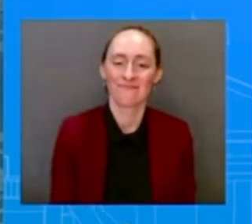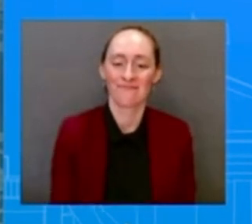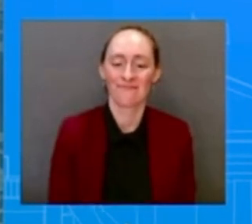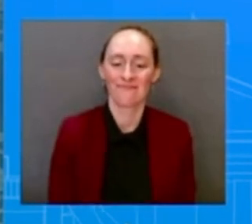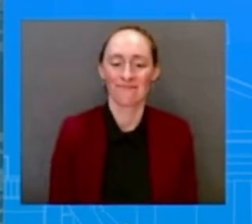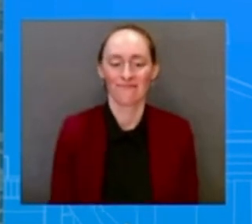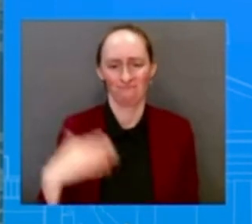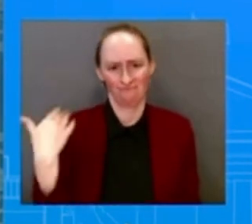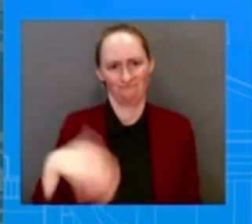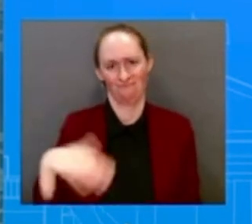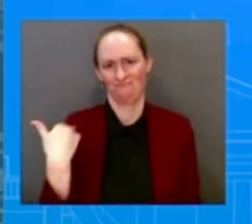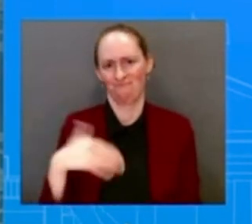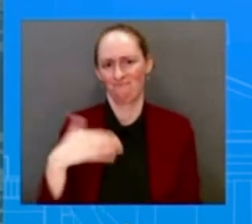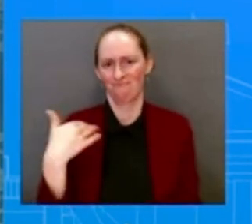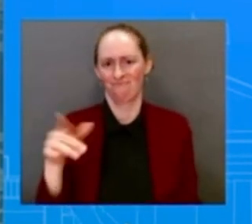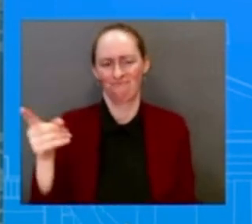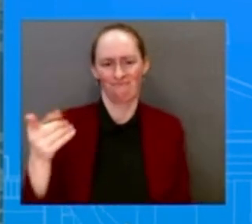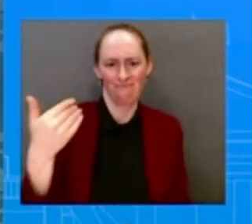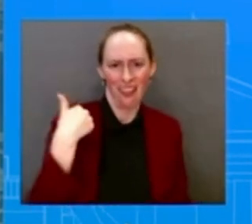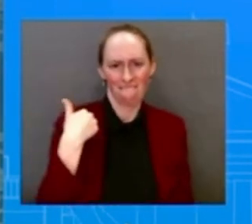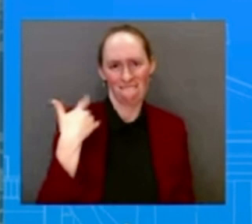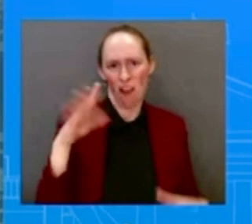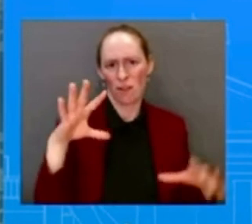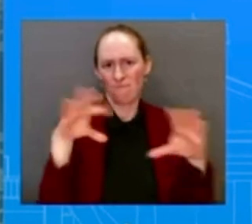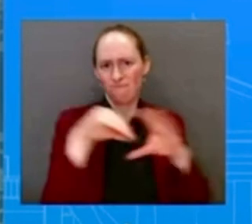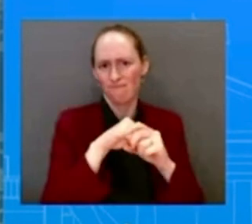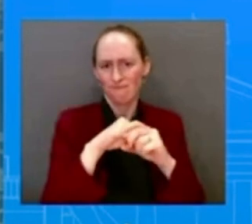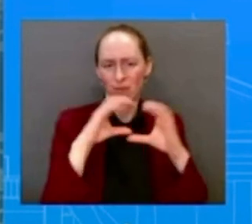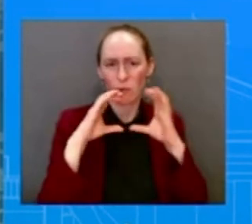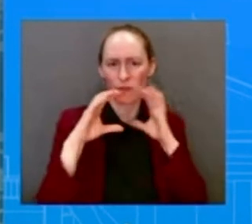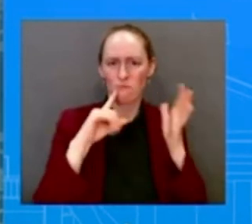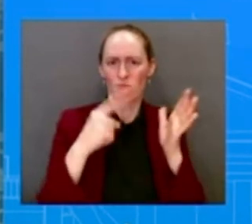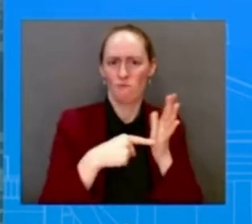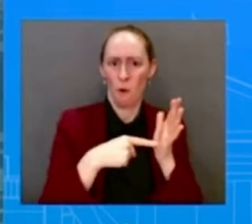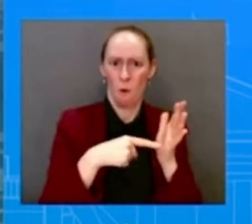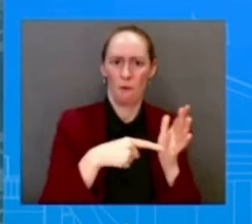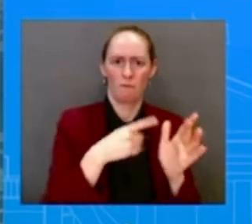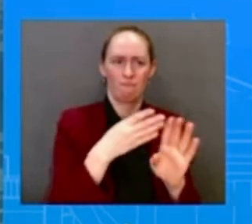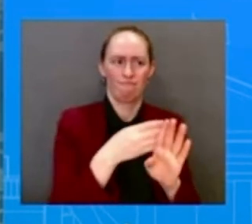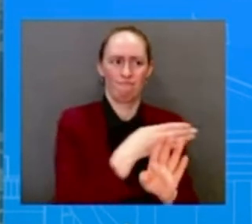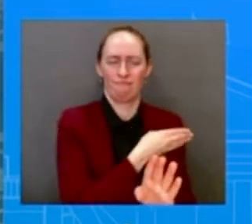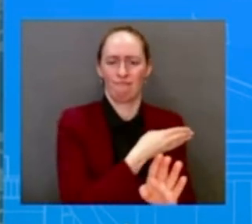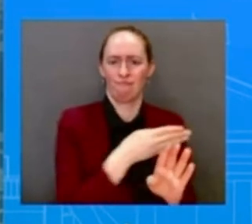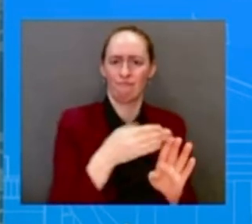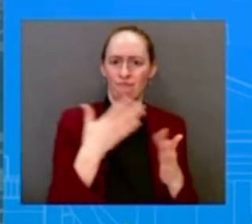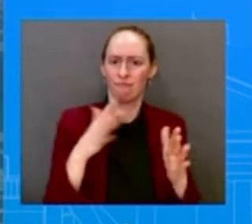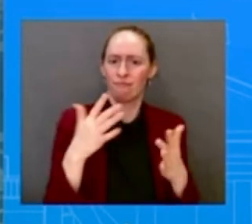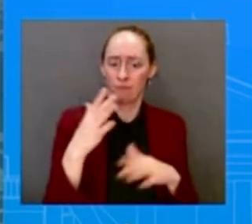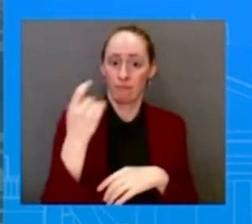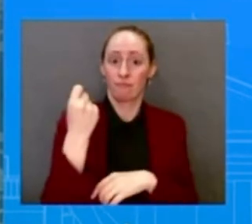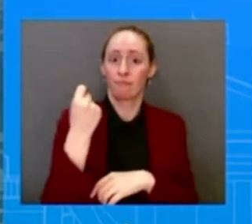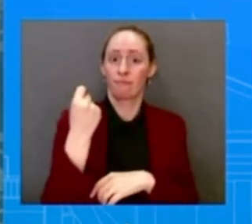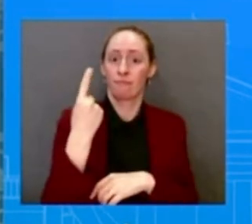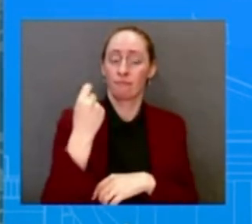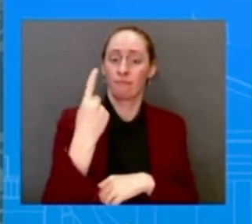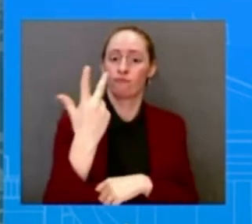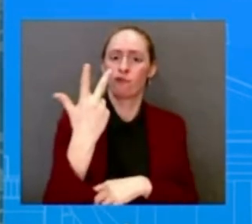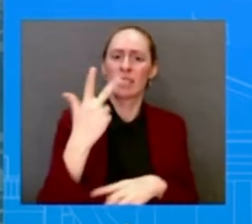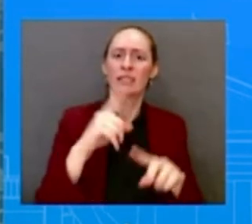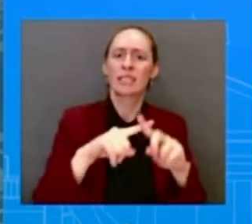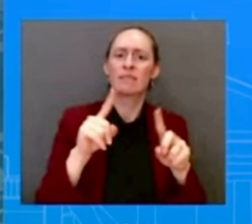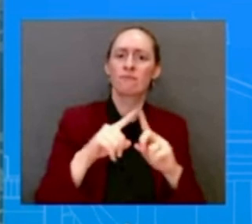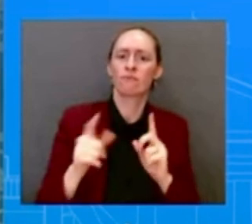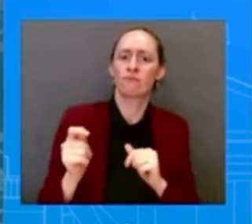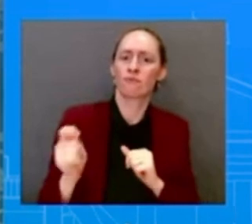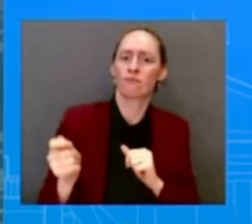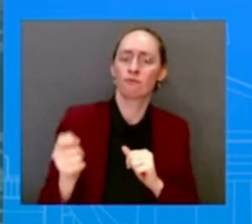a top communications role on the last three successful Supreme Court nominations by Democratic presidents. We all got to work with him closely when he was